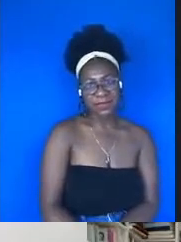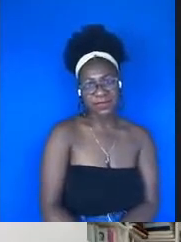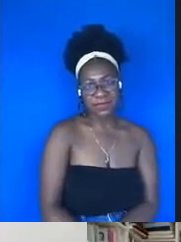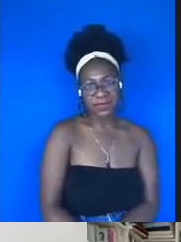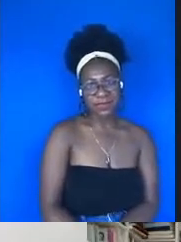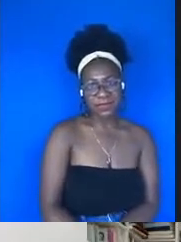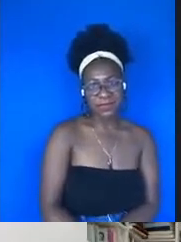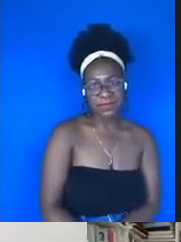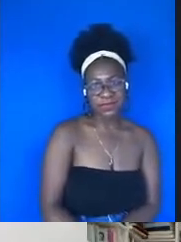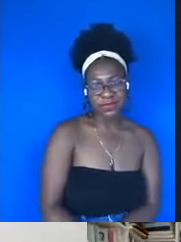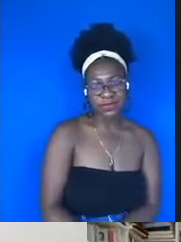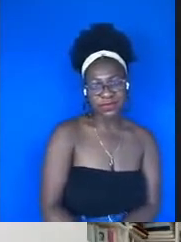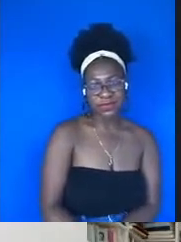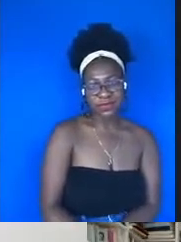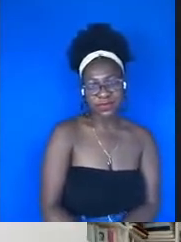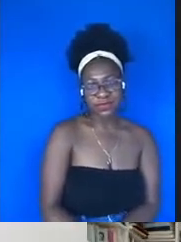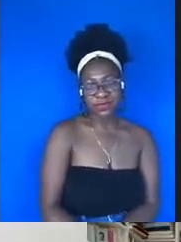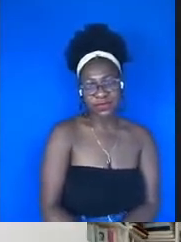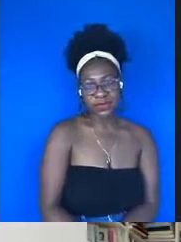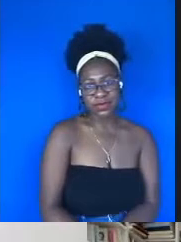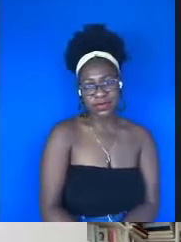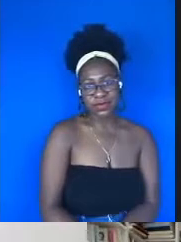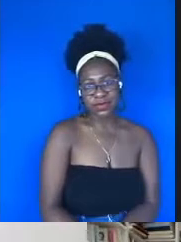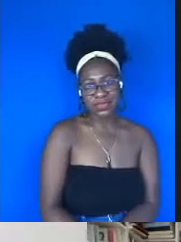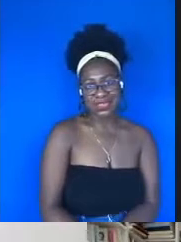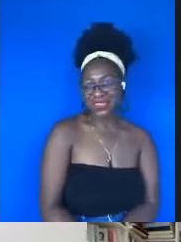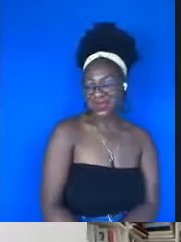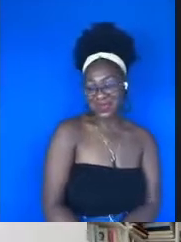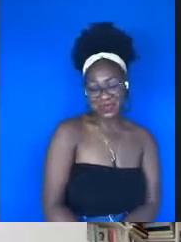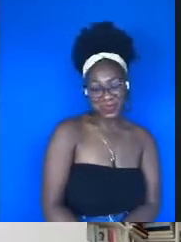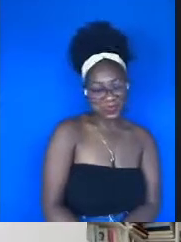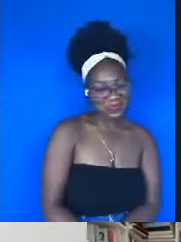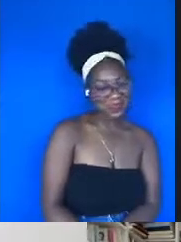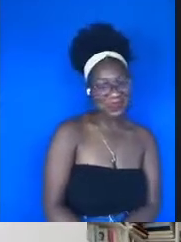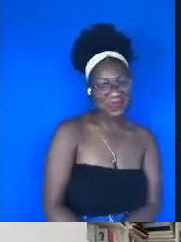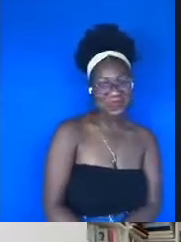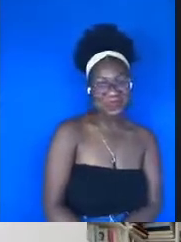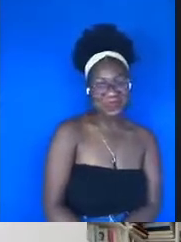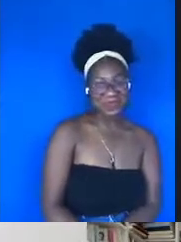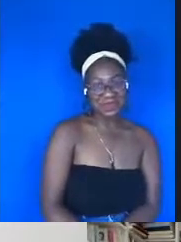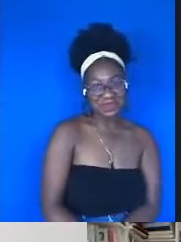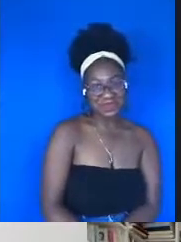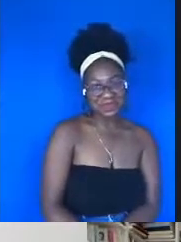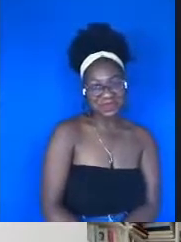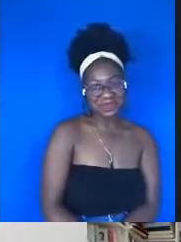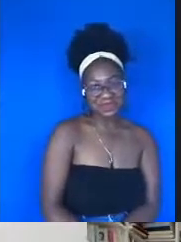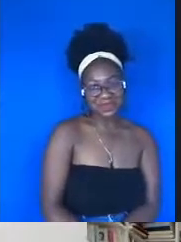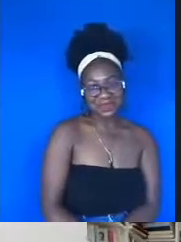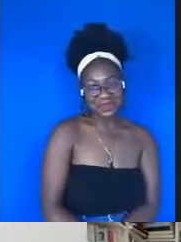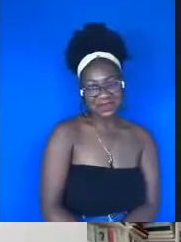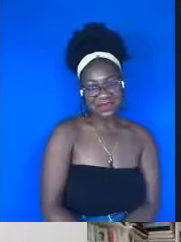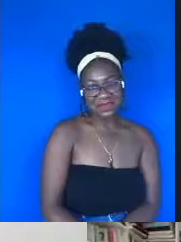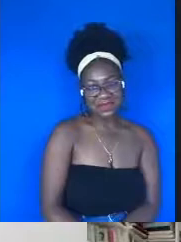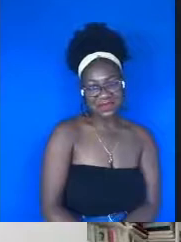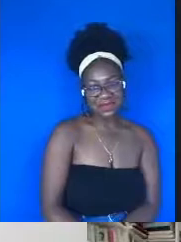the modern doctor comes from a quack. These guys that were like, you know, making people bleed, cutting into them, doing